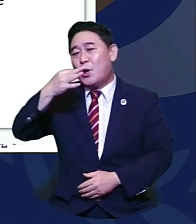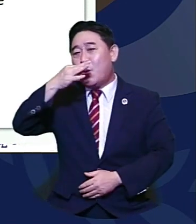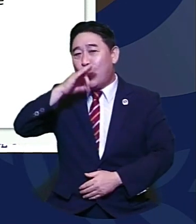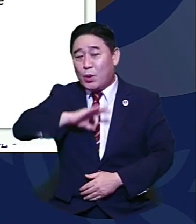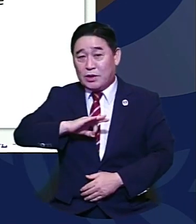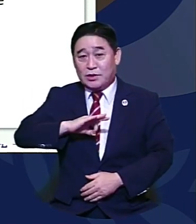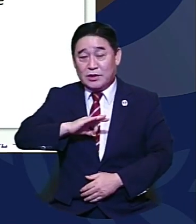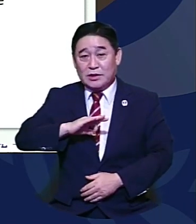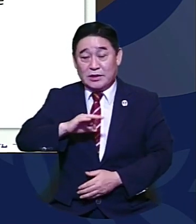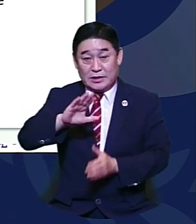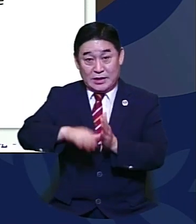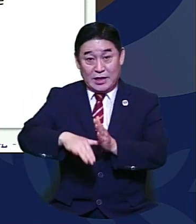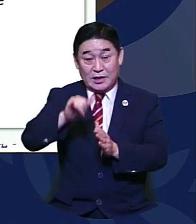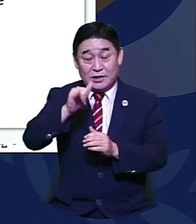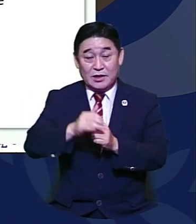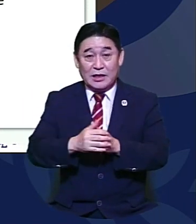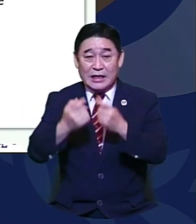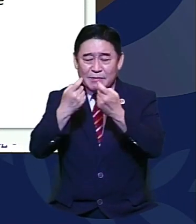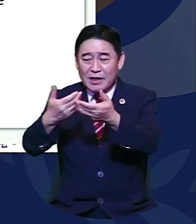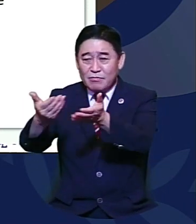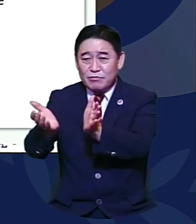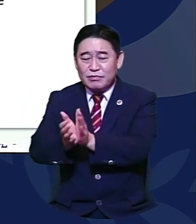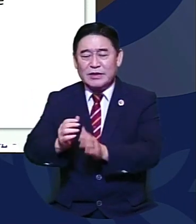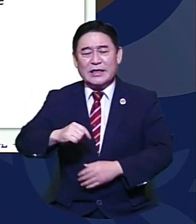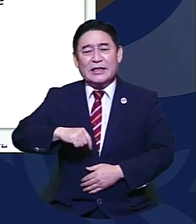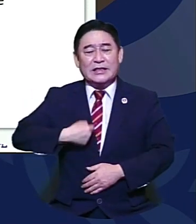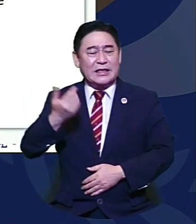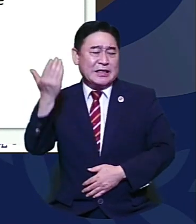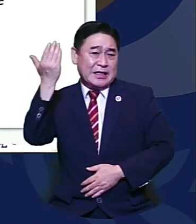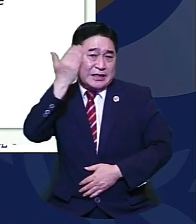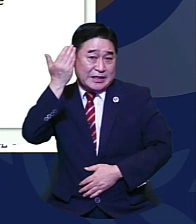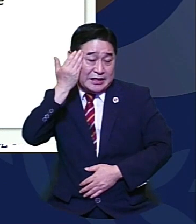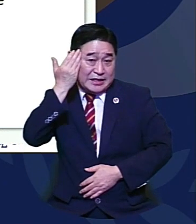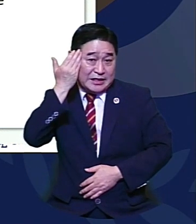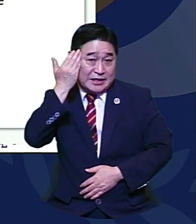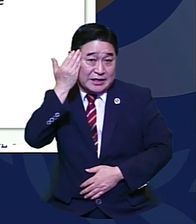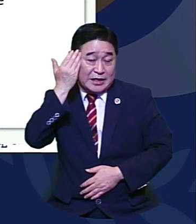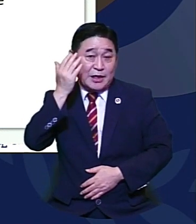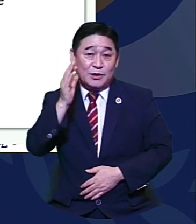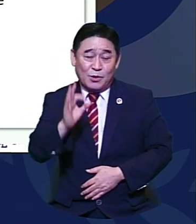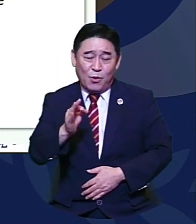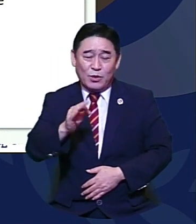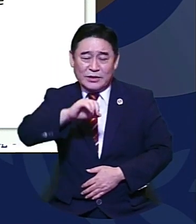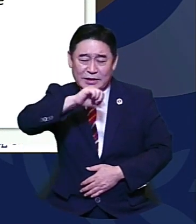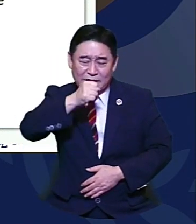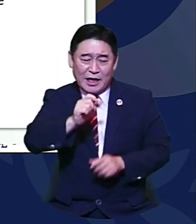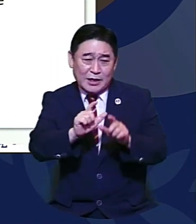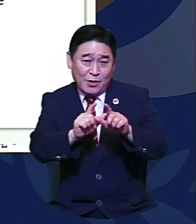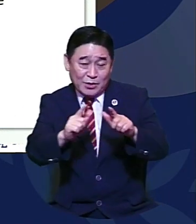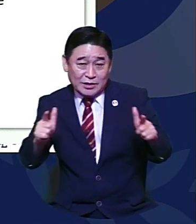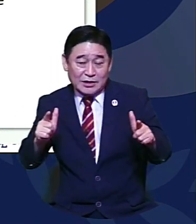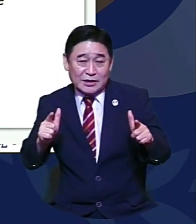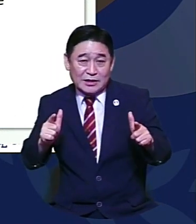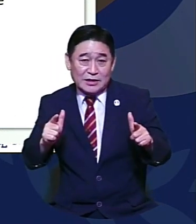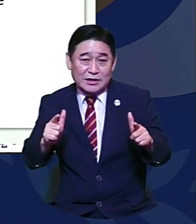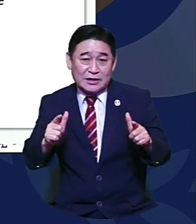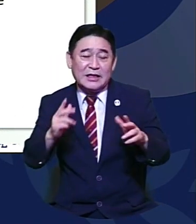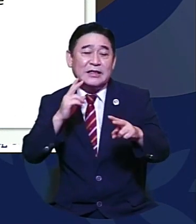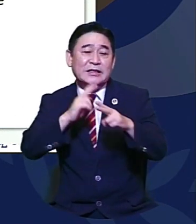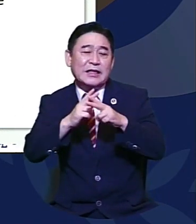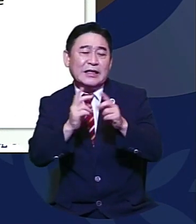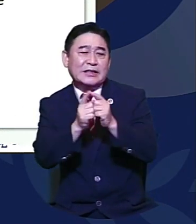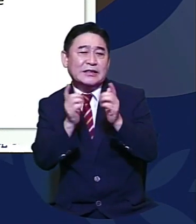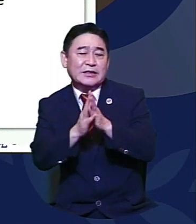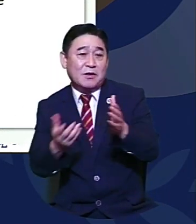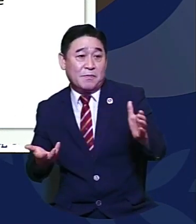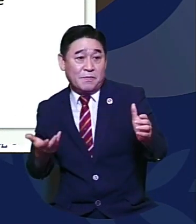can transfer their knowledge, their fund, and other resources at the site directly. So